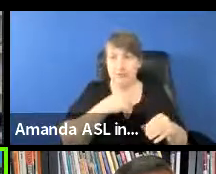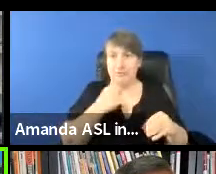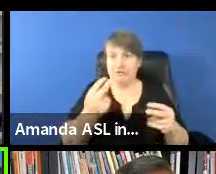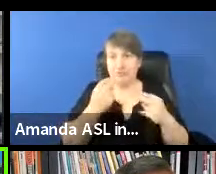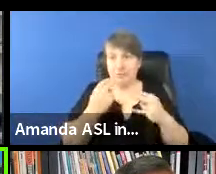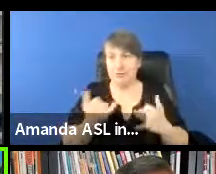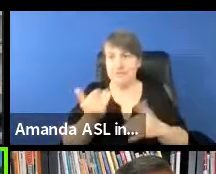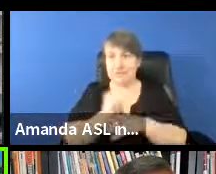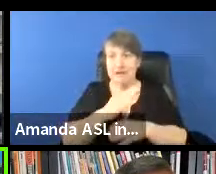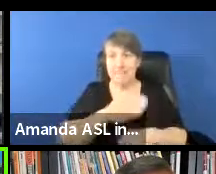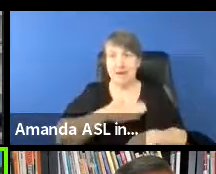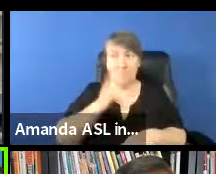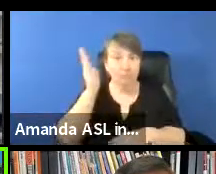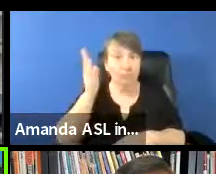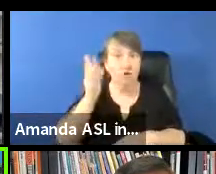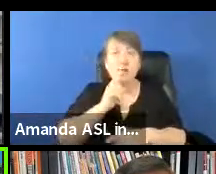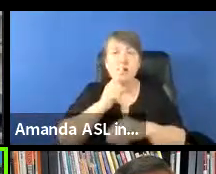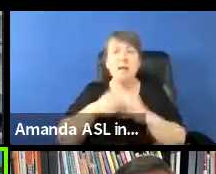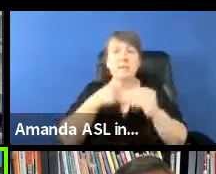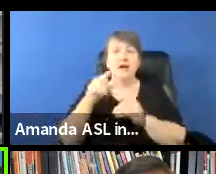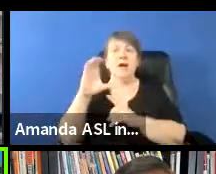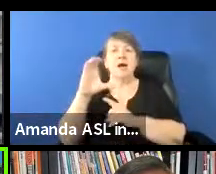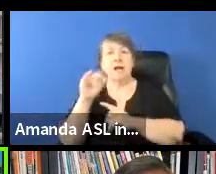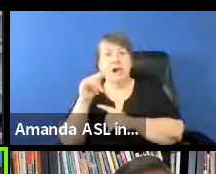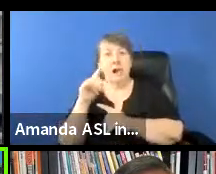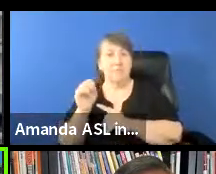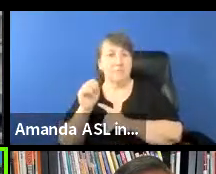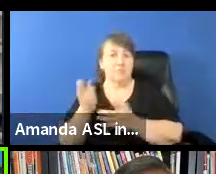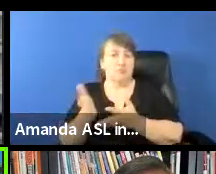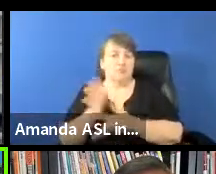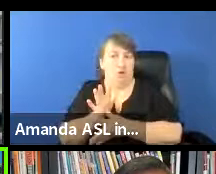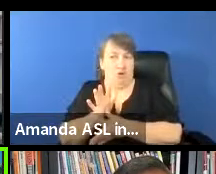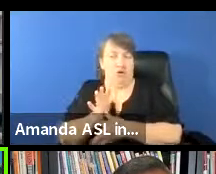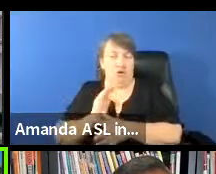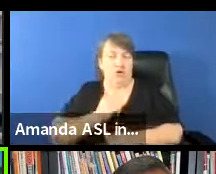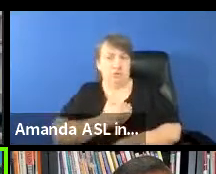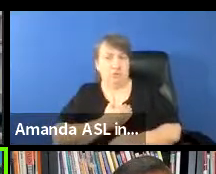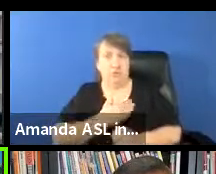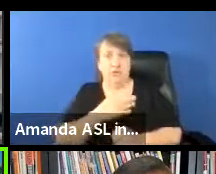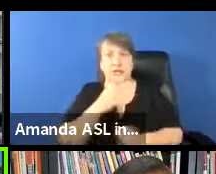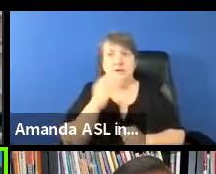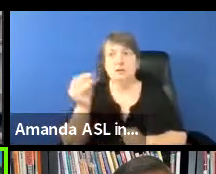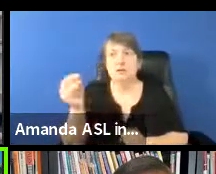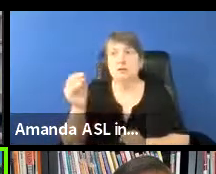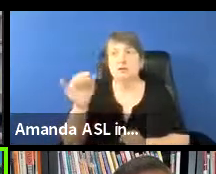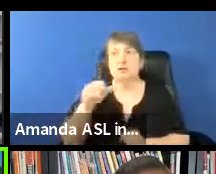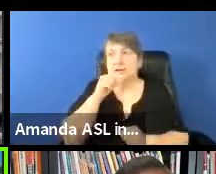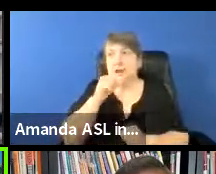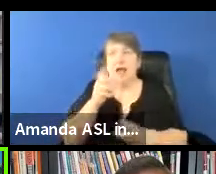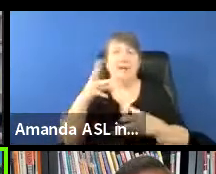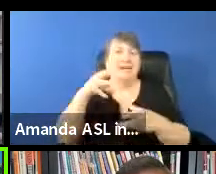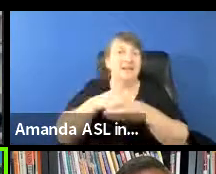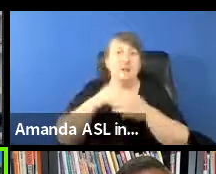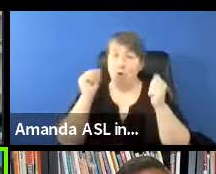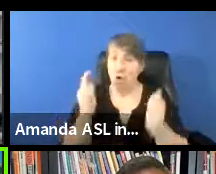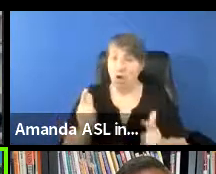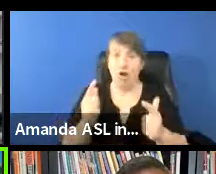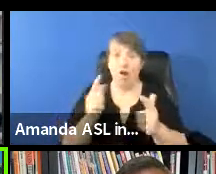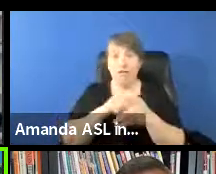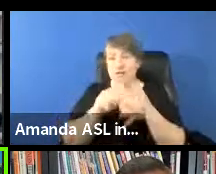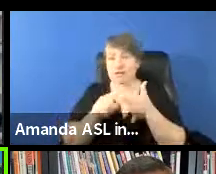my presentation was really on our climate priorities. And it is not inclusive of all